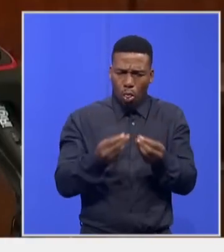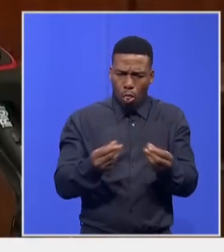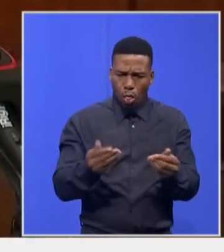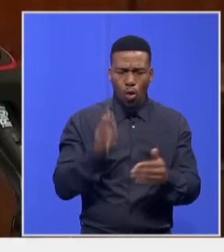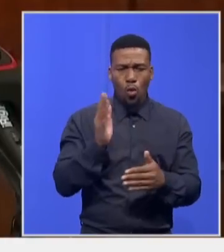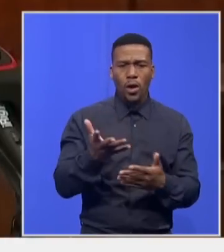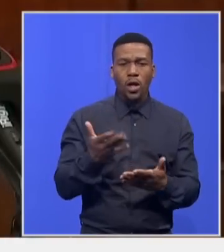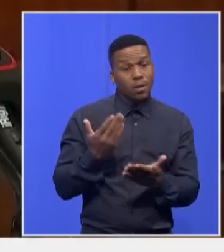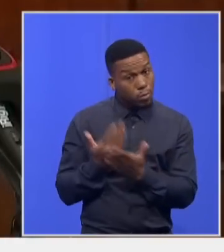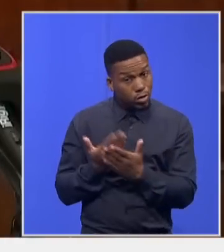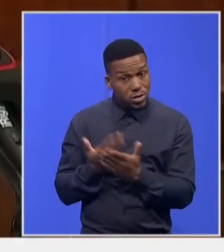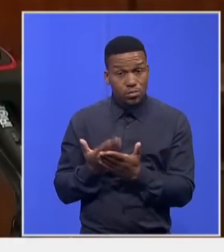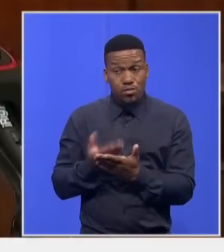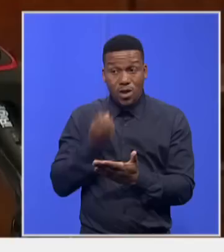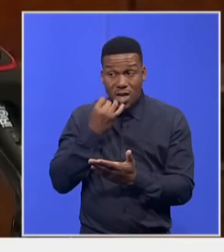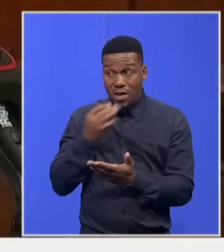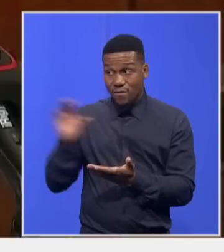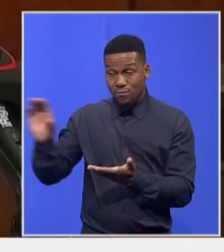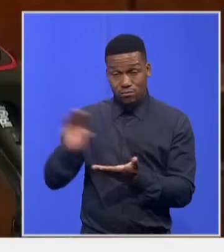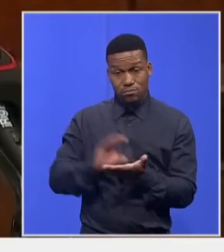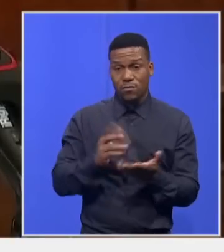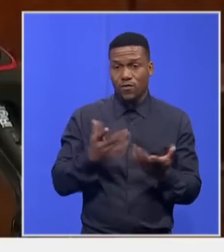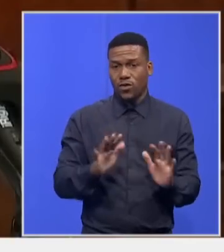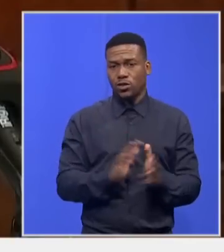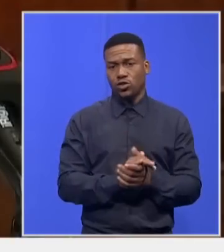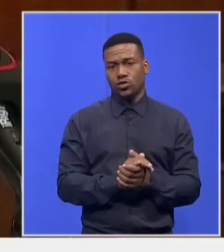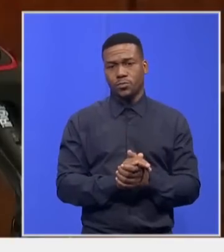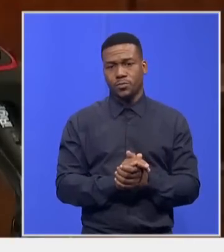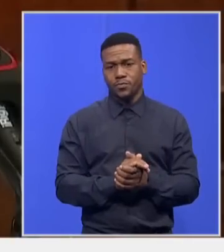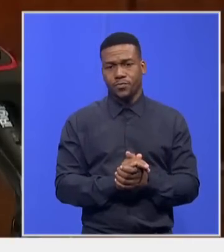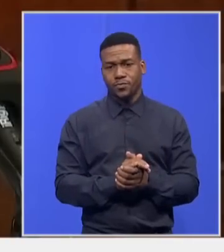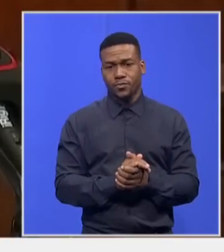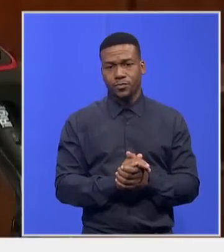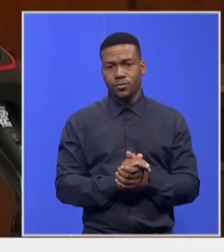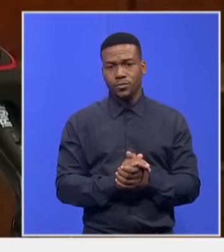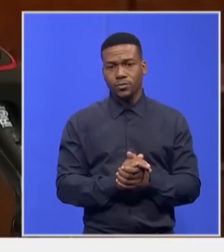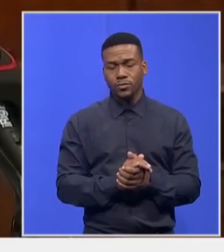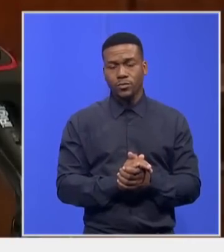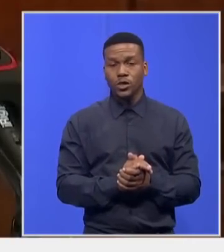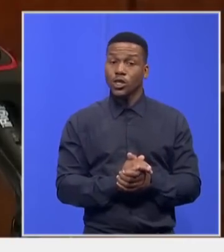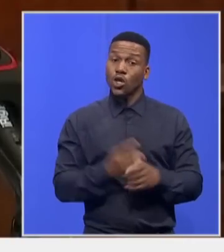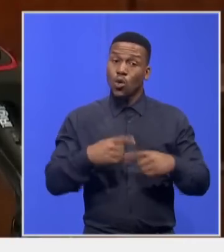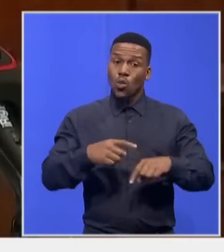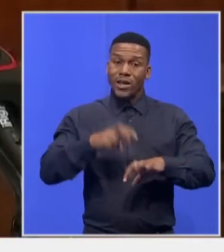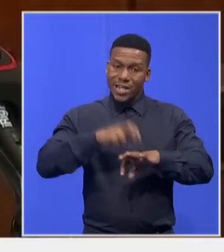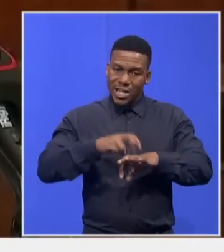those investments. And then the issues around ensuring that we keep up the